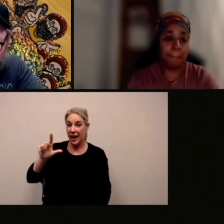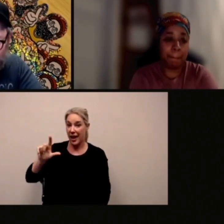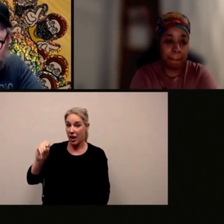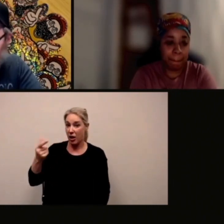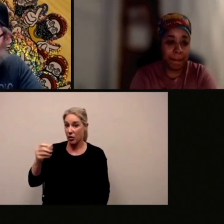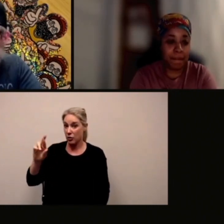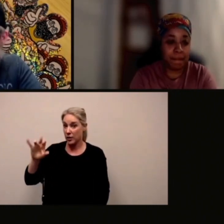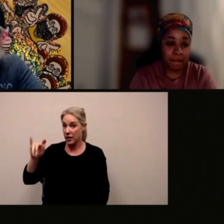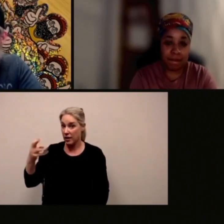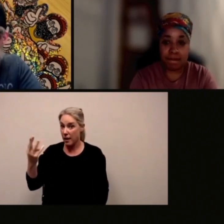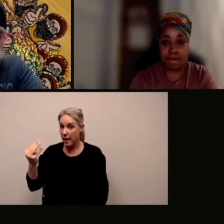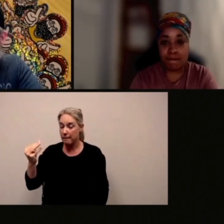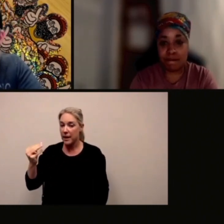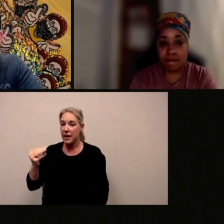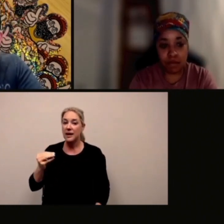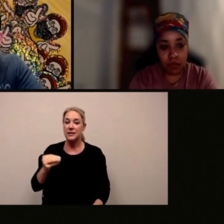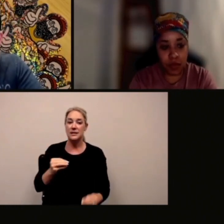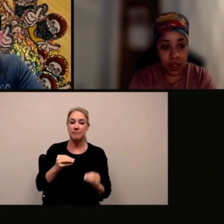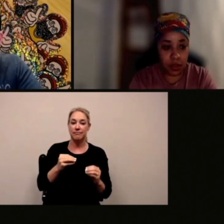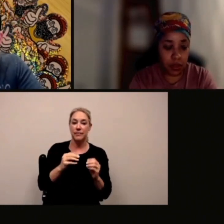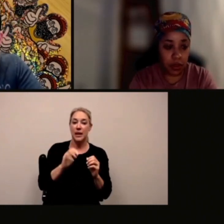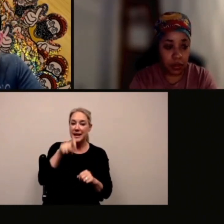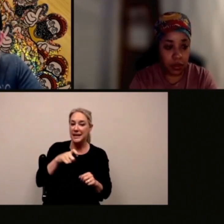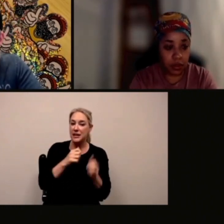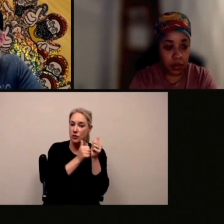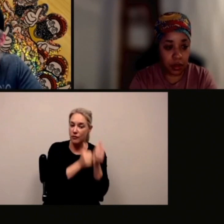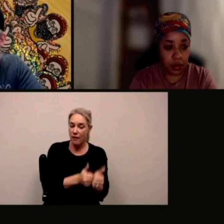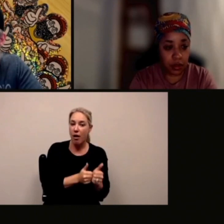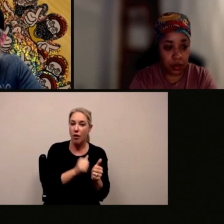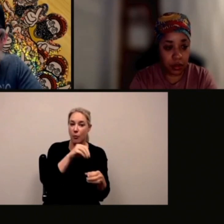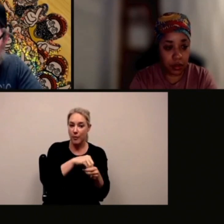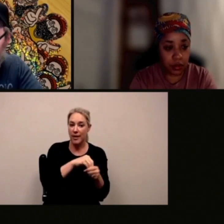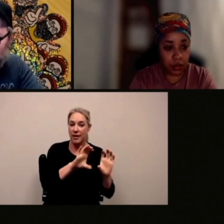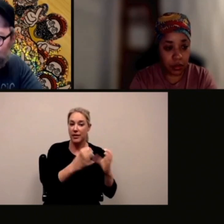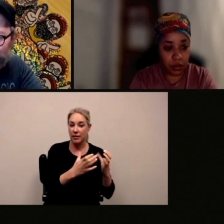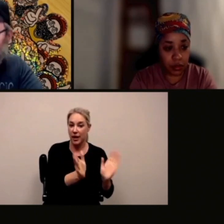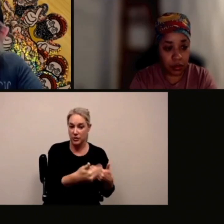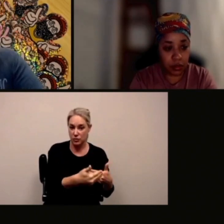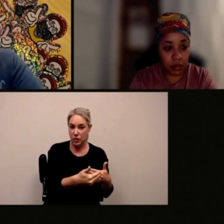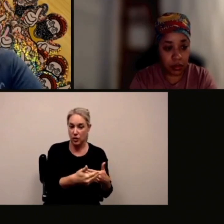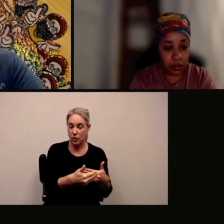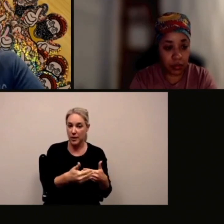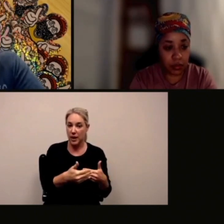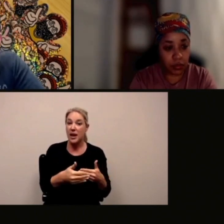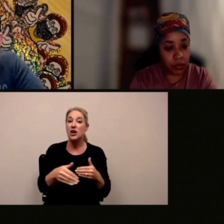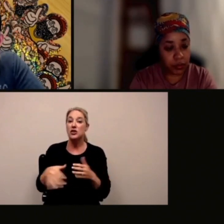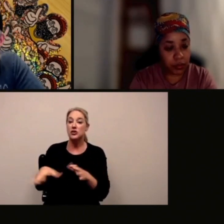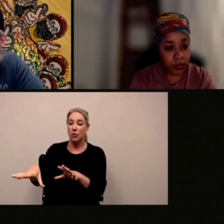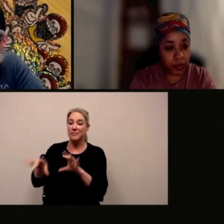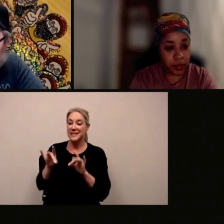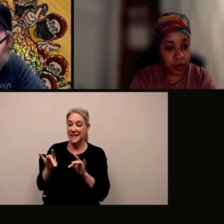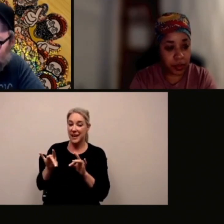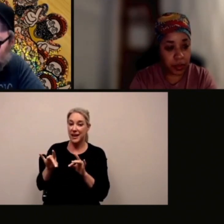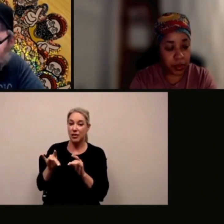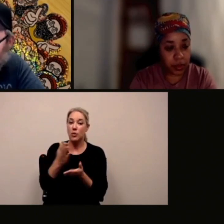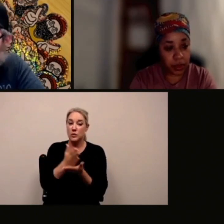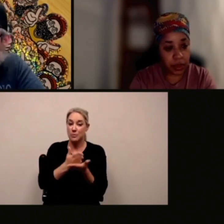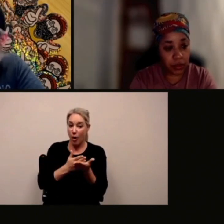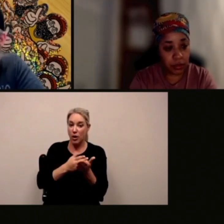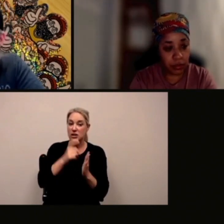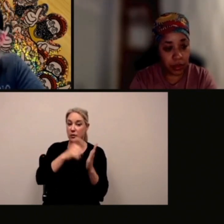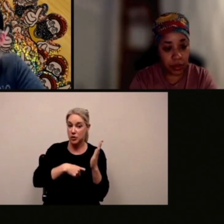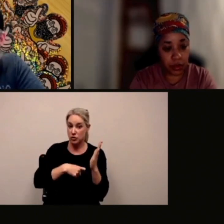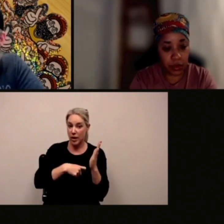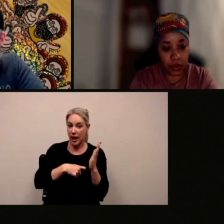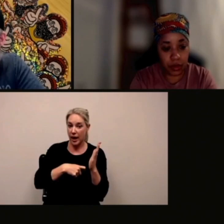classroom, taking those pieces from scratch and making it their reality, so that they feel